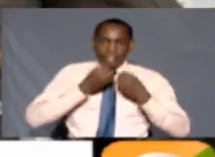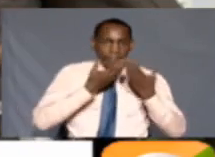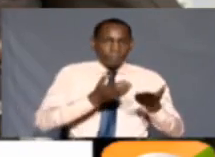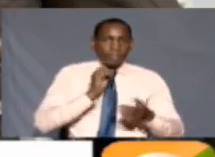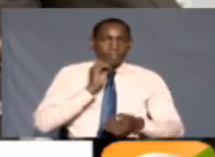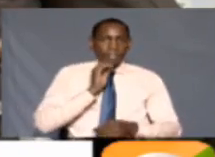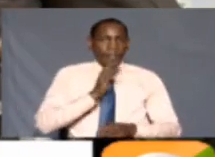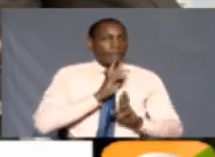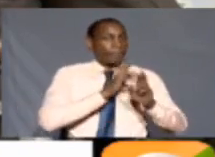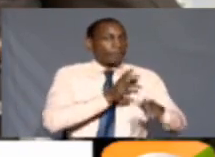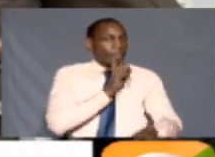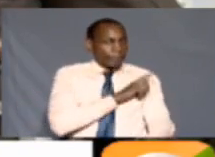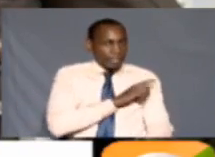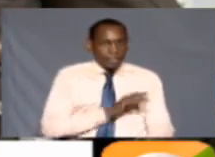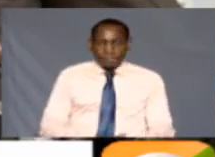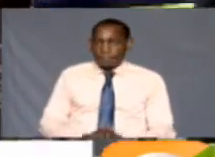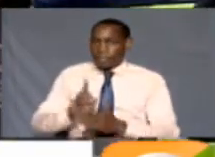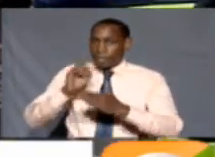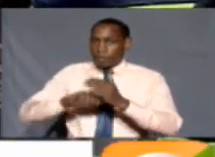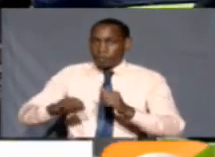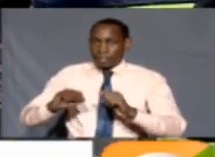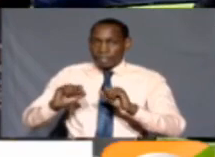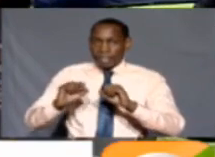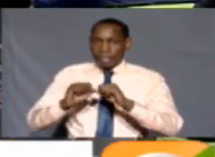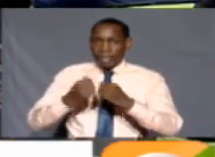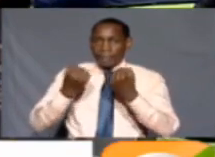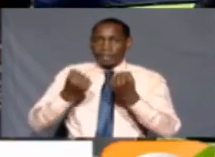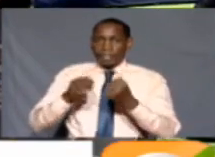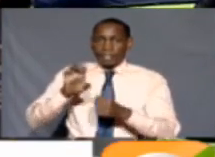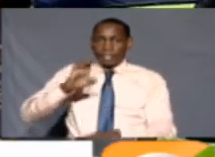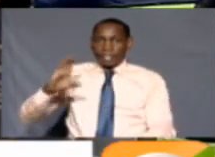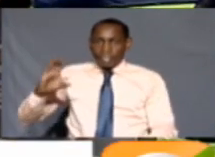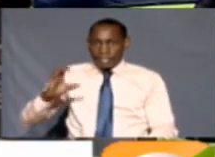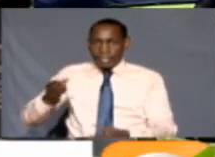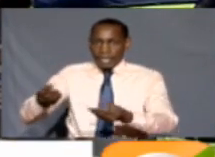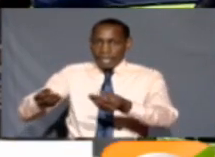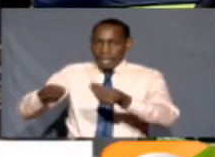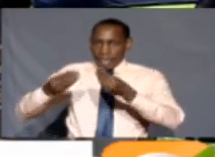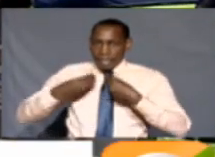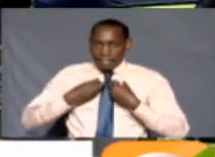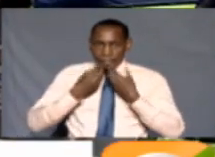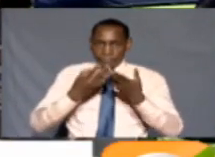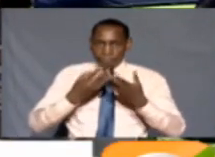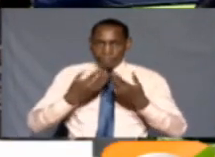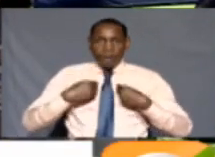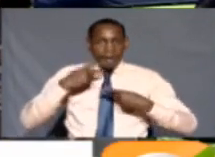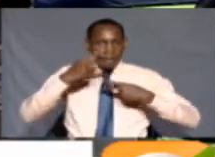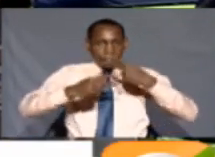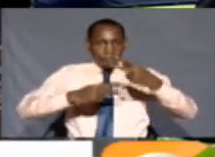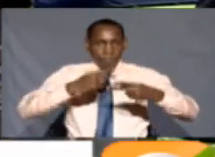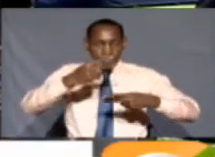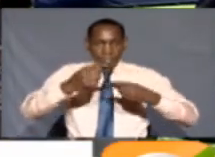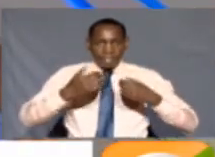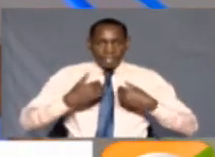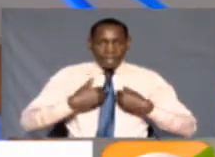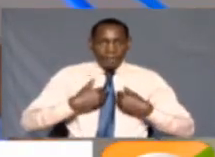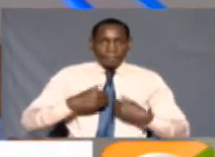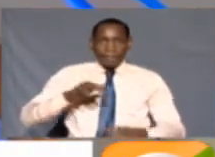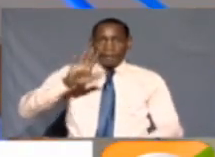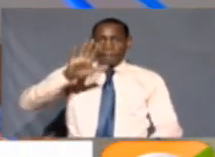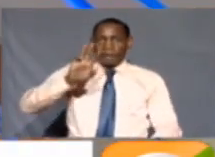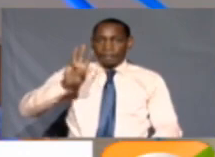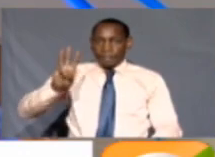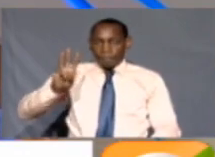somebody brings it to you? What happens at ESCC, we receive the information. We take it through the processes. We have what we call five